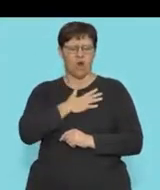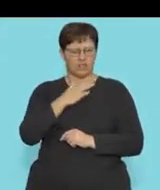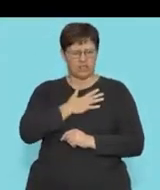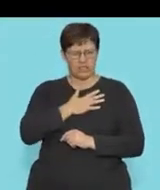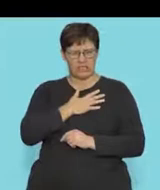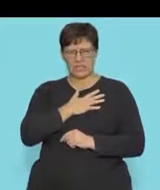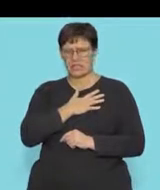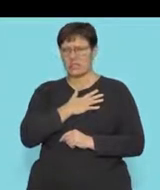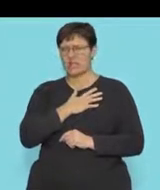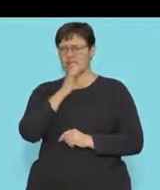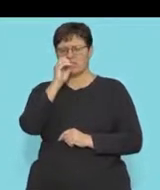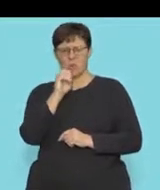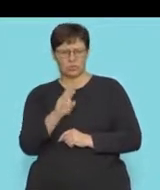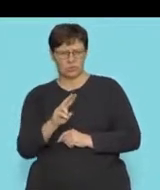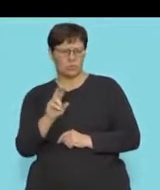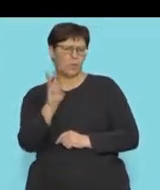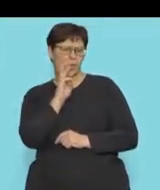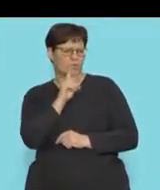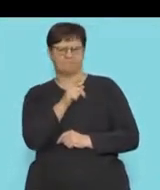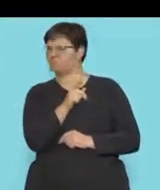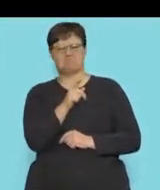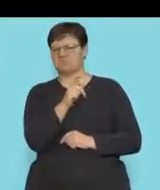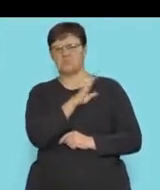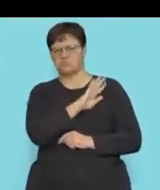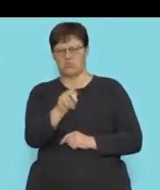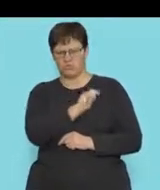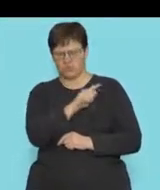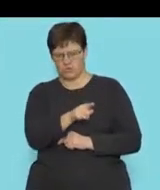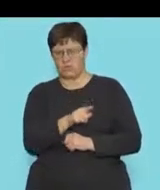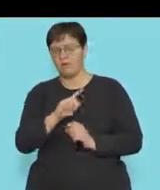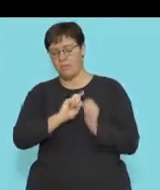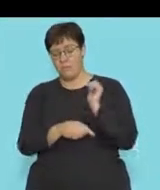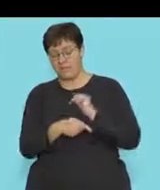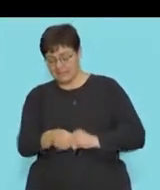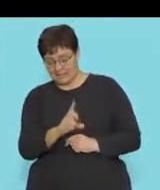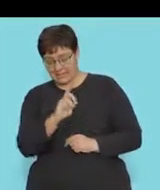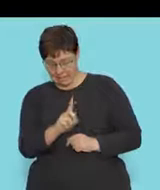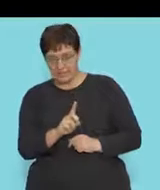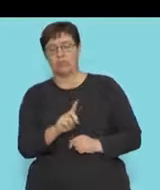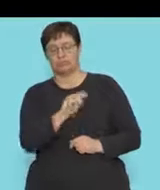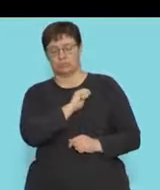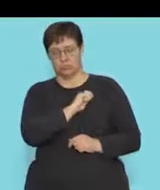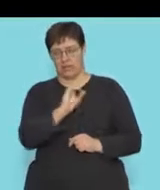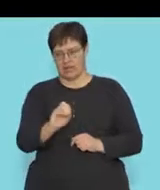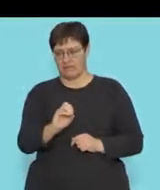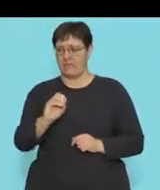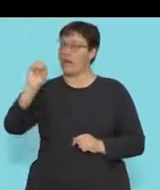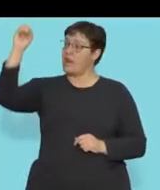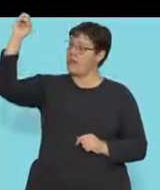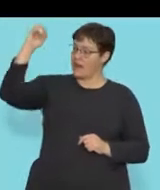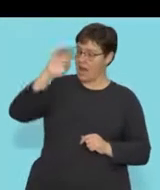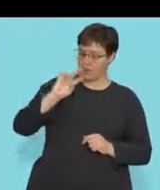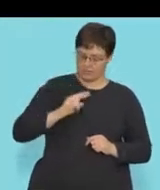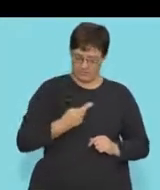oxygen, carbon dioxide and water? That's certainly not true. And the most correct answer in this would be the conversion of light energy into